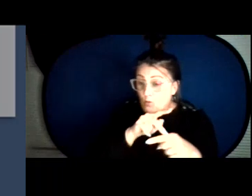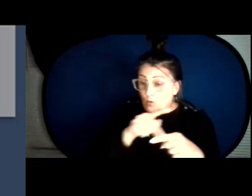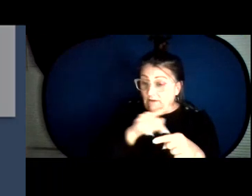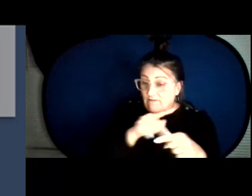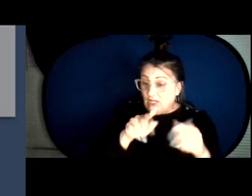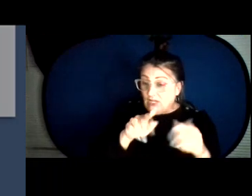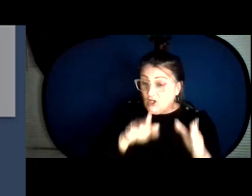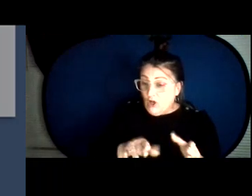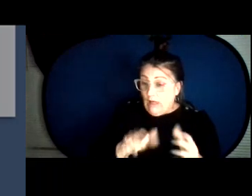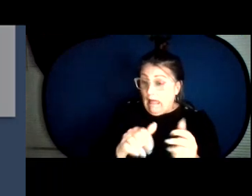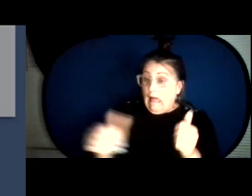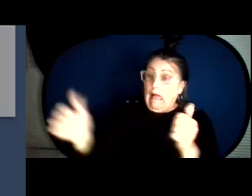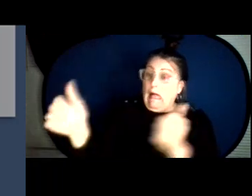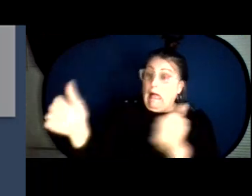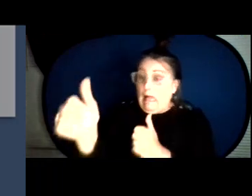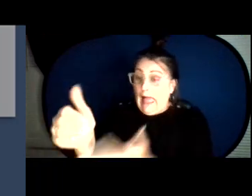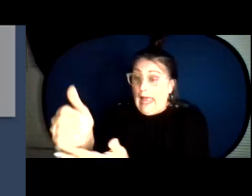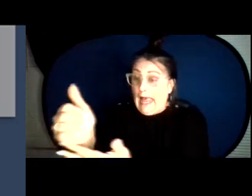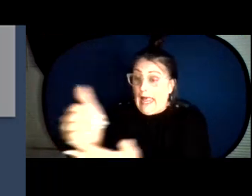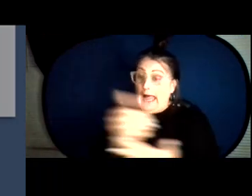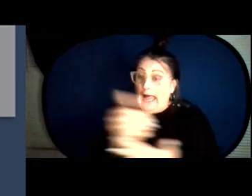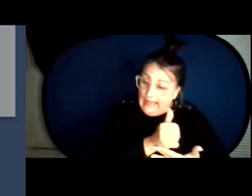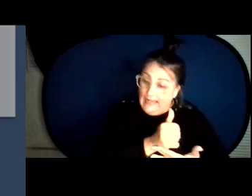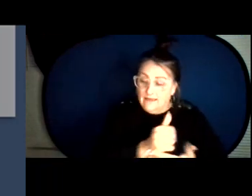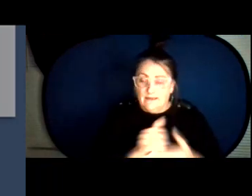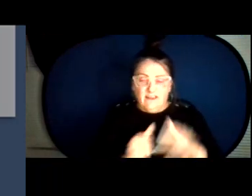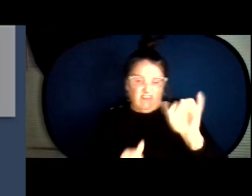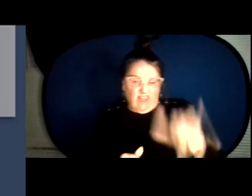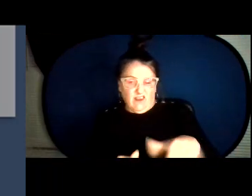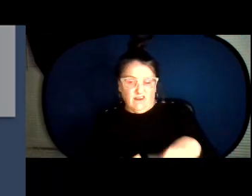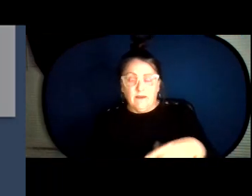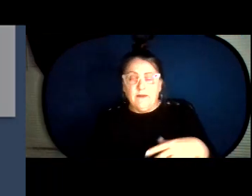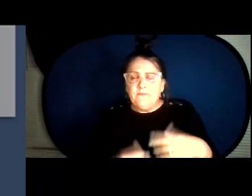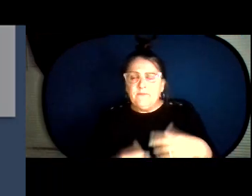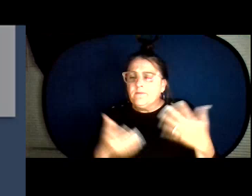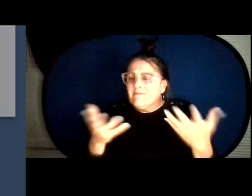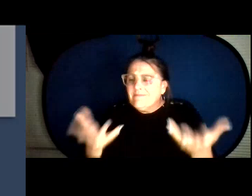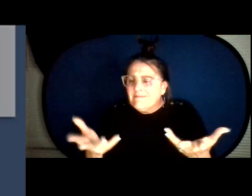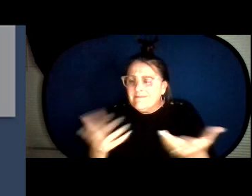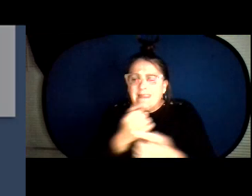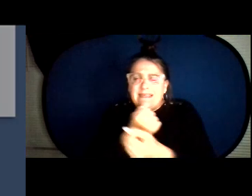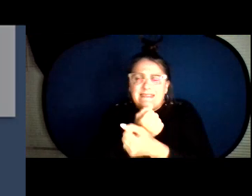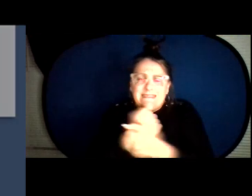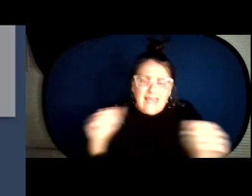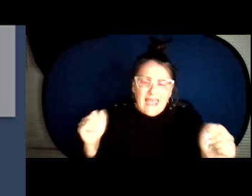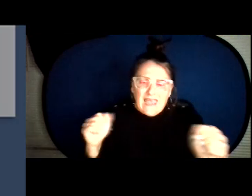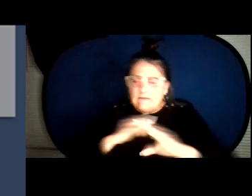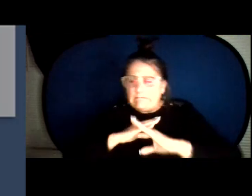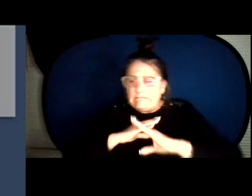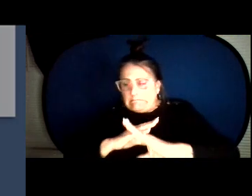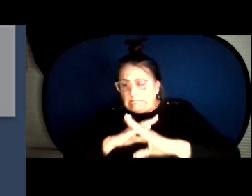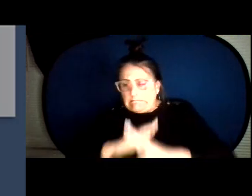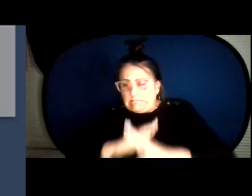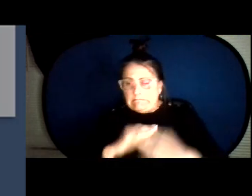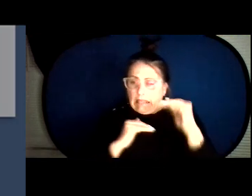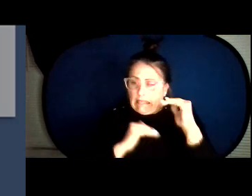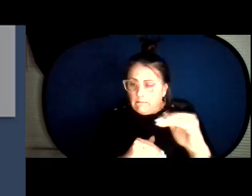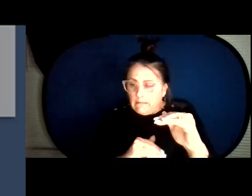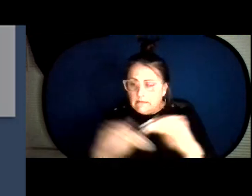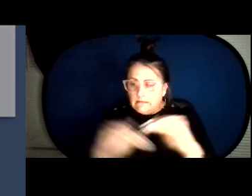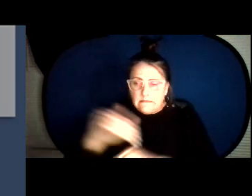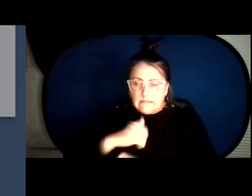put it. I'm just curious, what kind of safeguards are you looking at to put in place